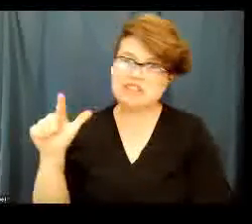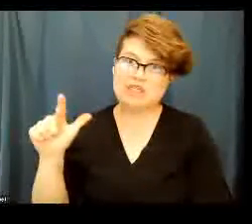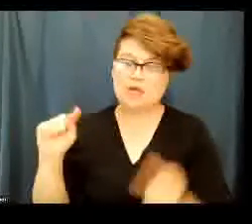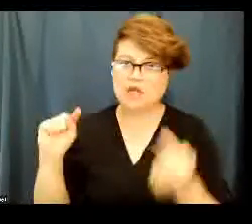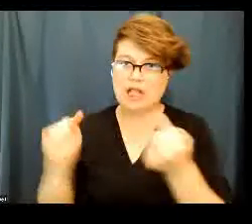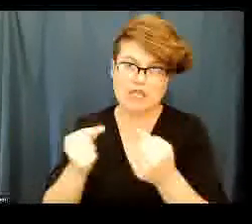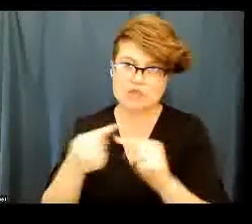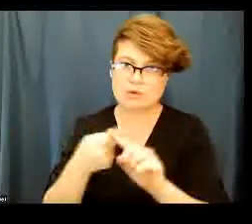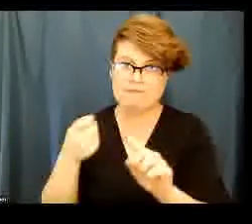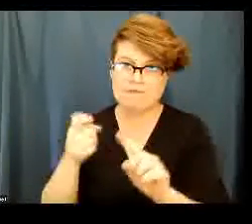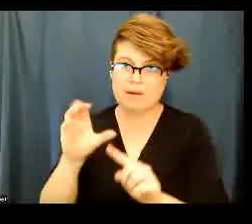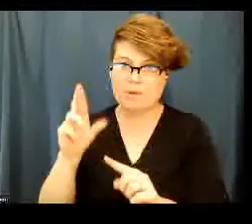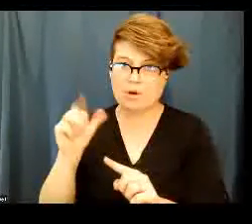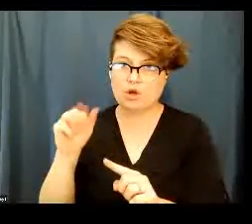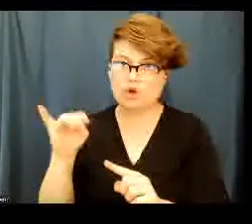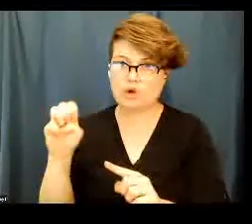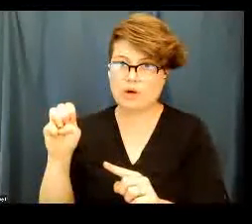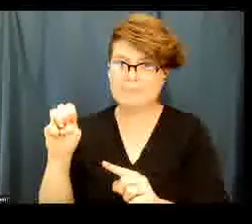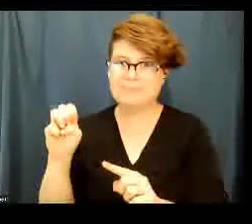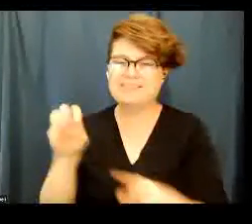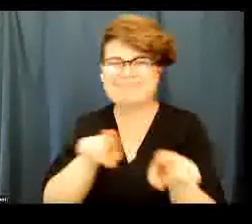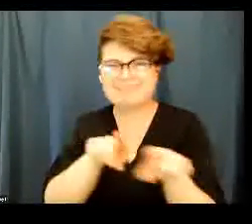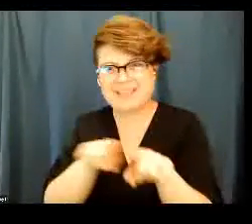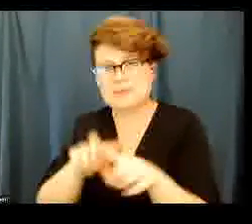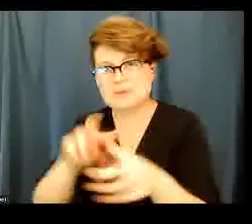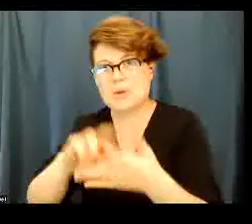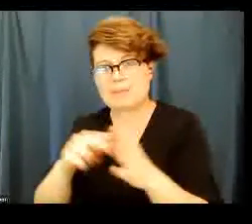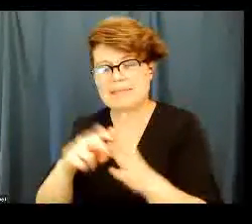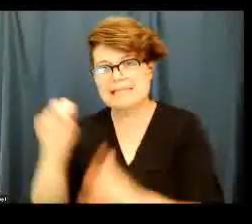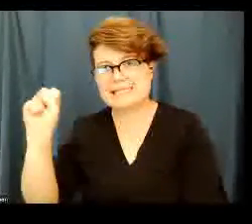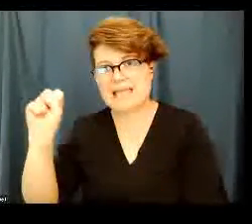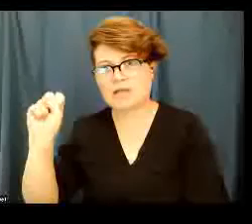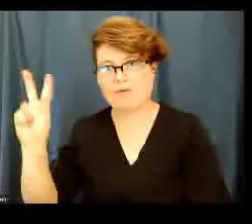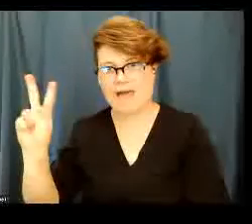they will call and report all sexual violence crimes.